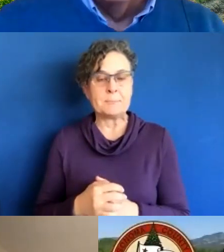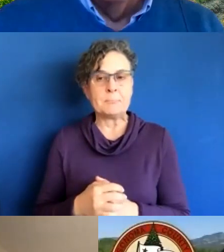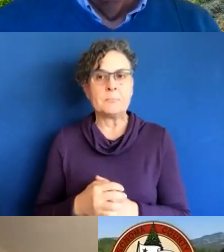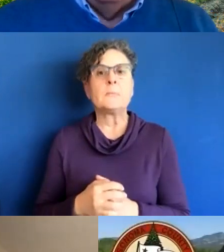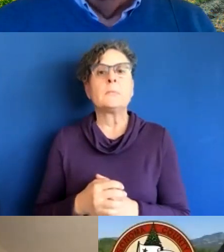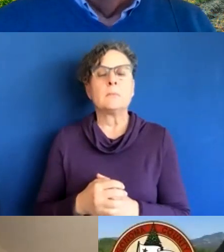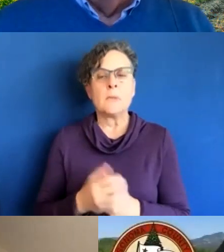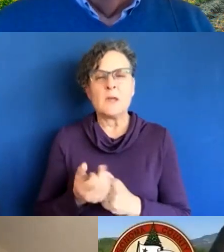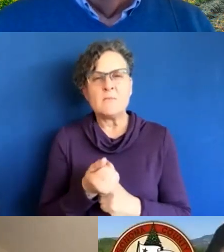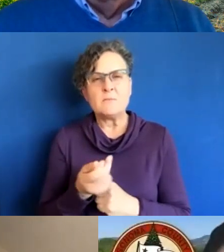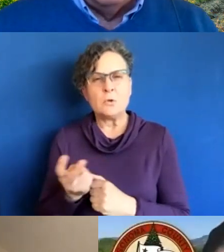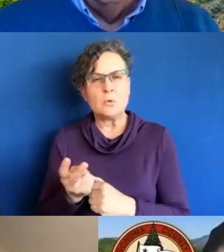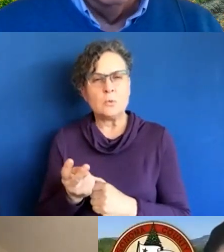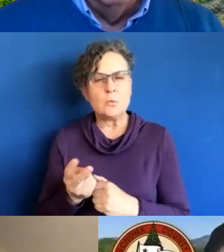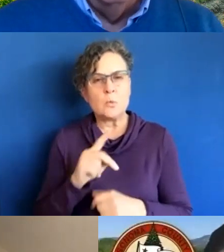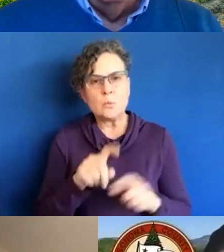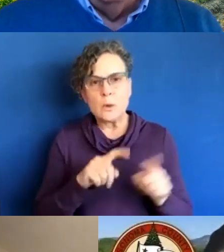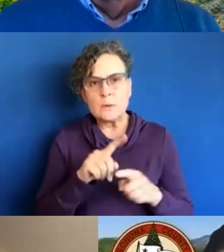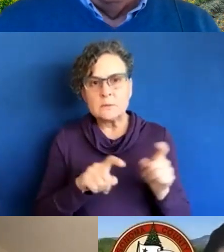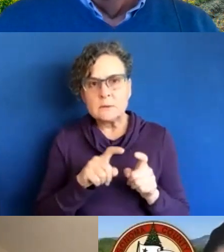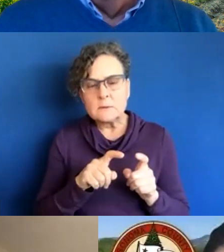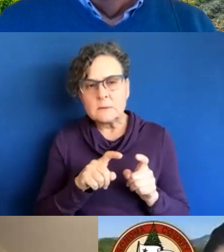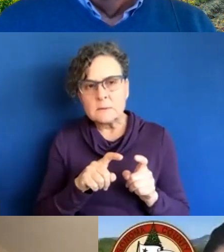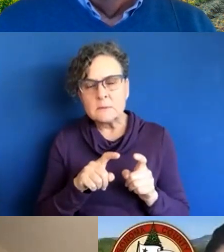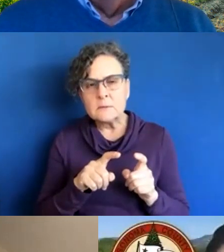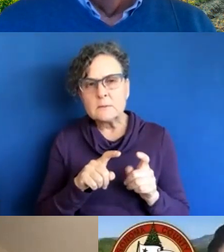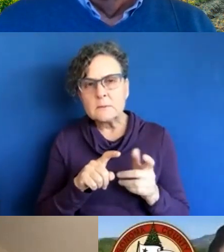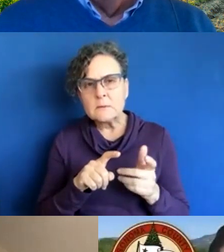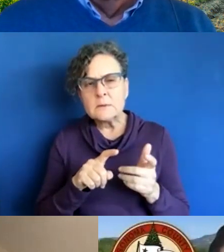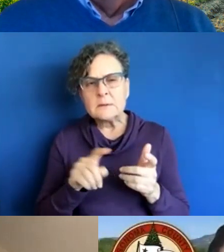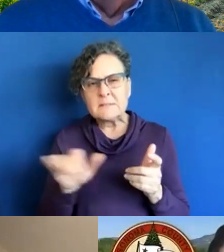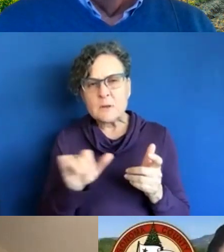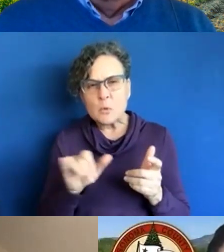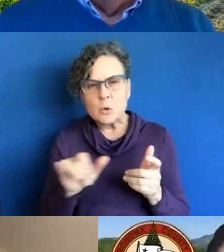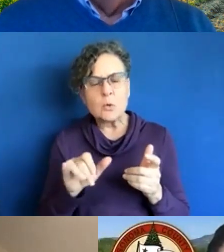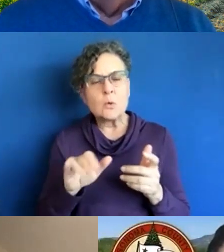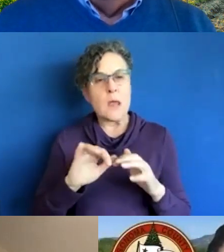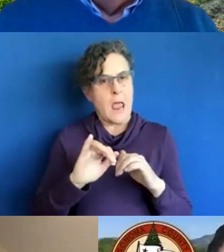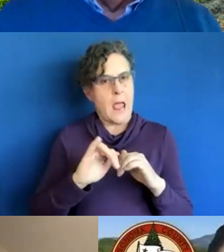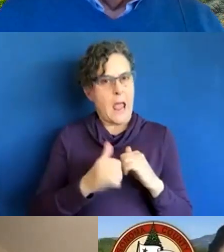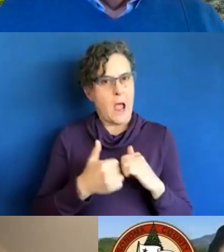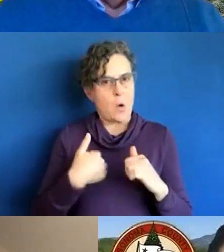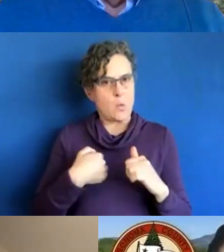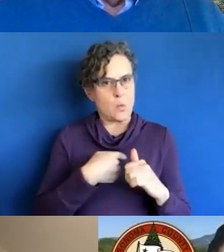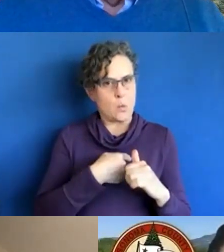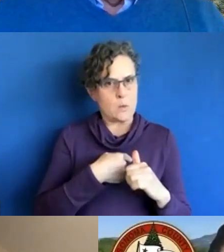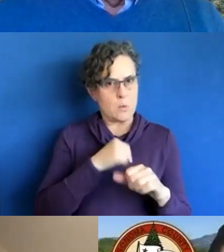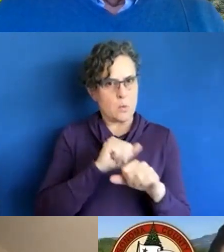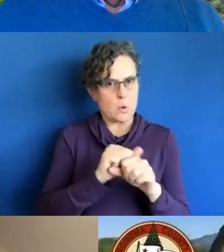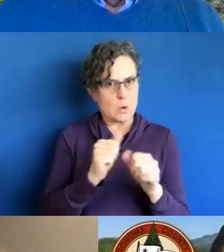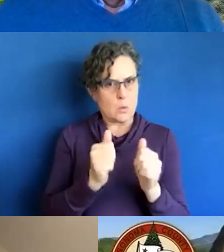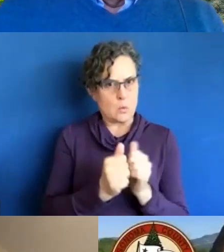number of questions related to how we're going to be interacting with the sheriff's office and police